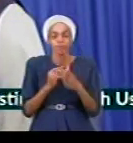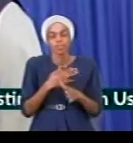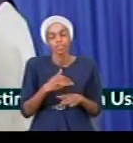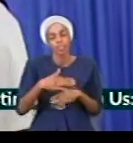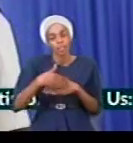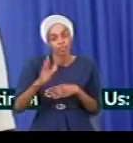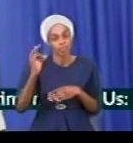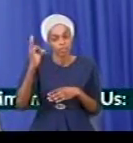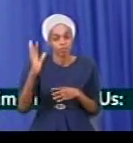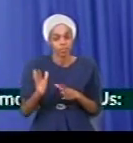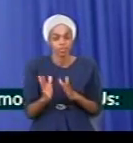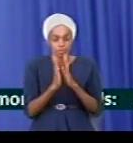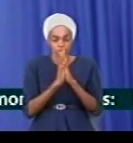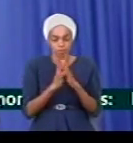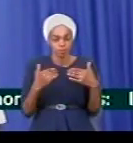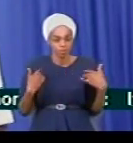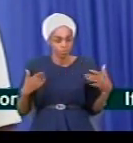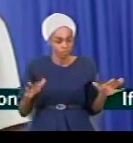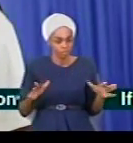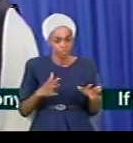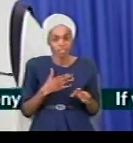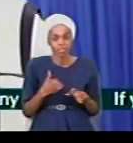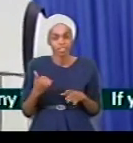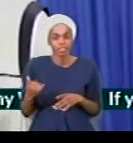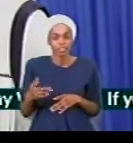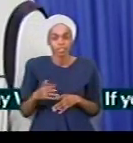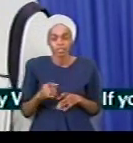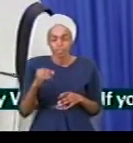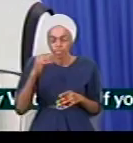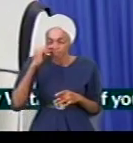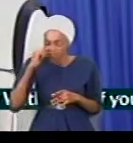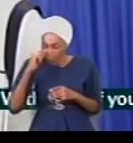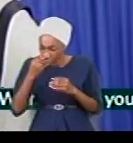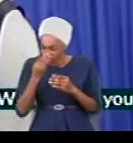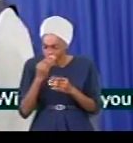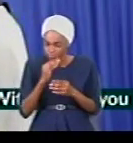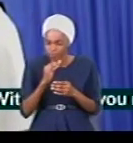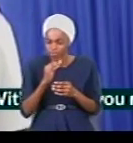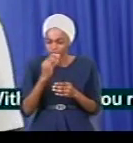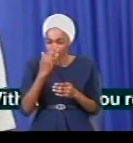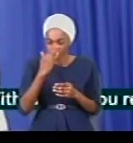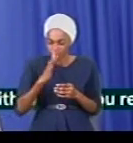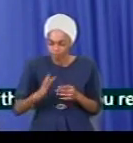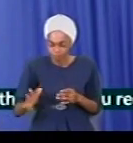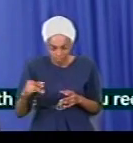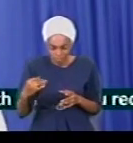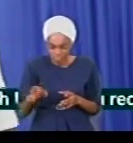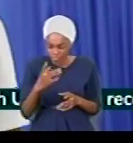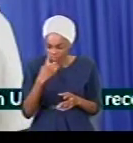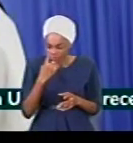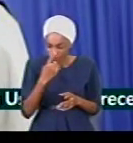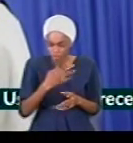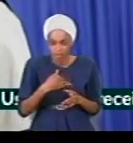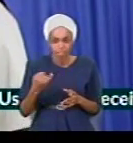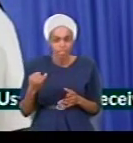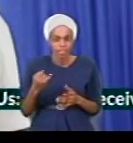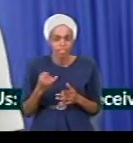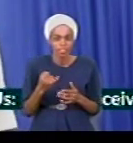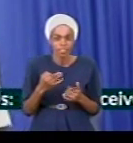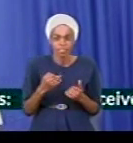nose I I can't find like I can't find this digging like there's no more day